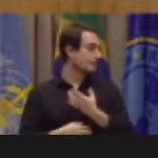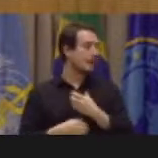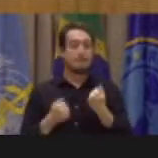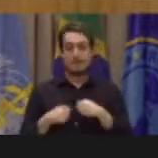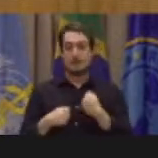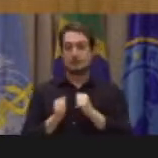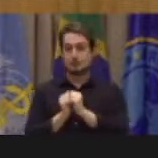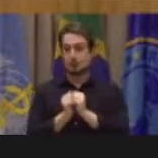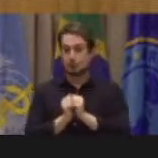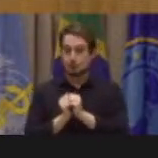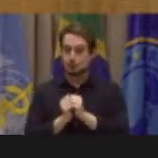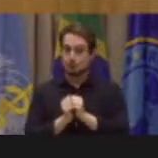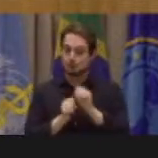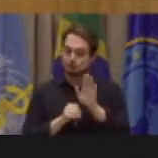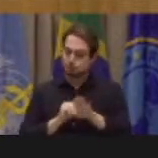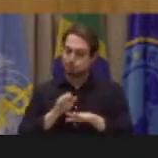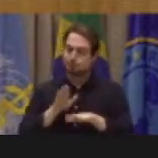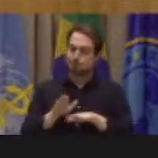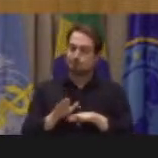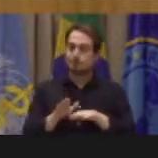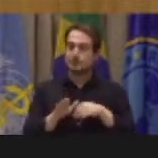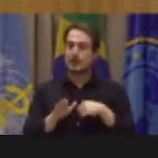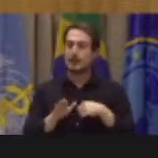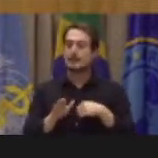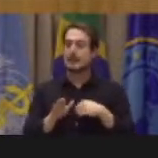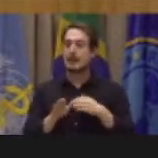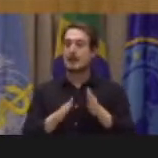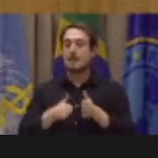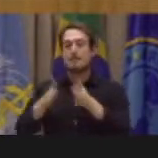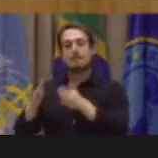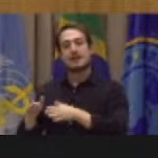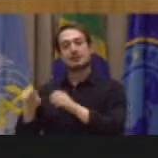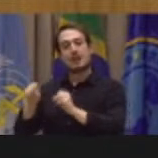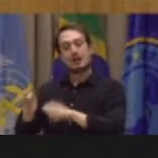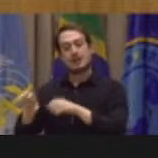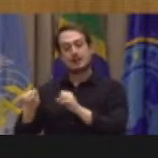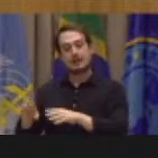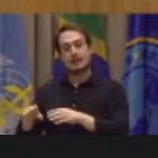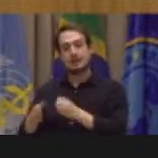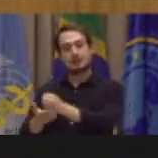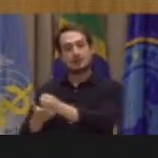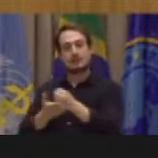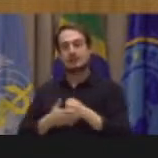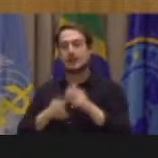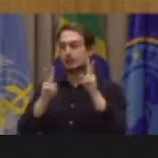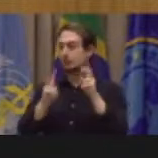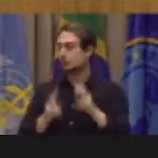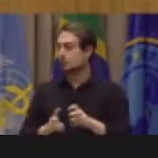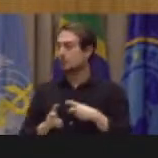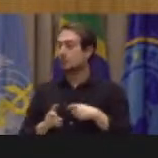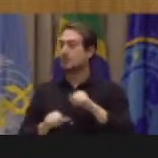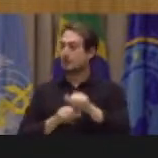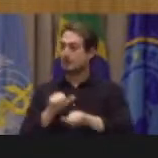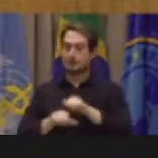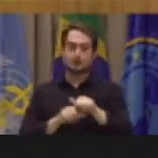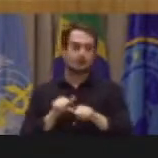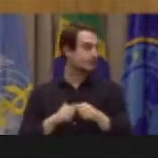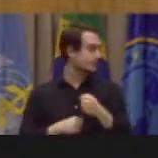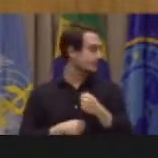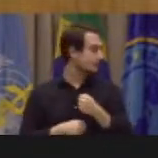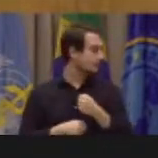question that all of us should walk and share in this area of